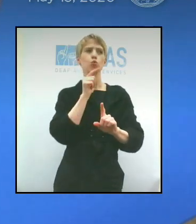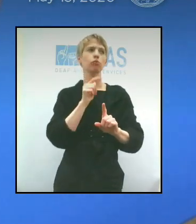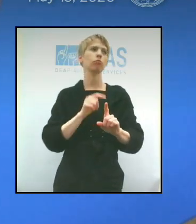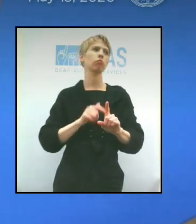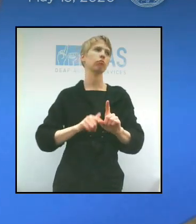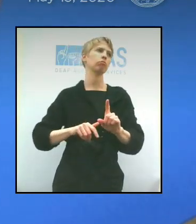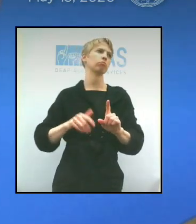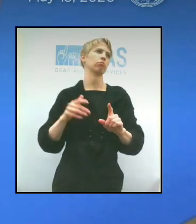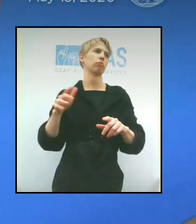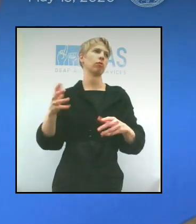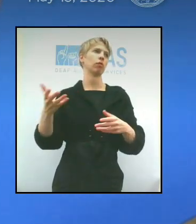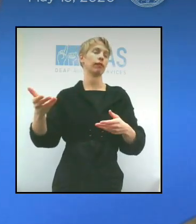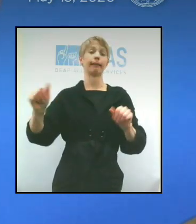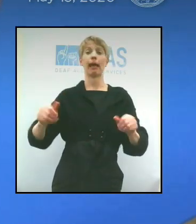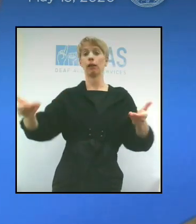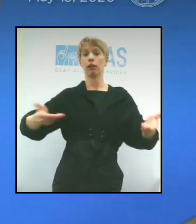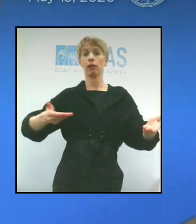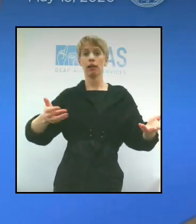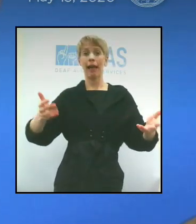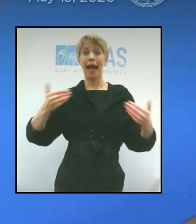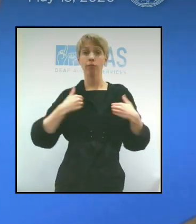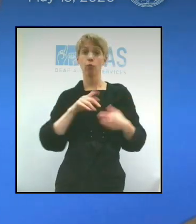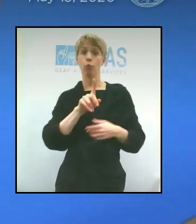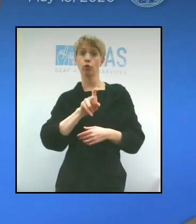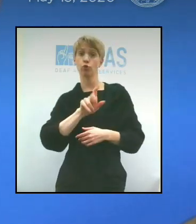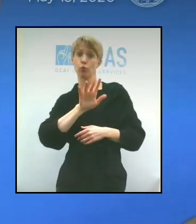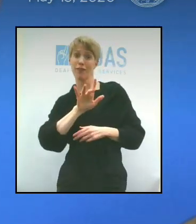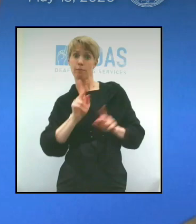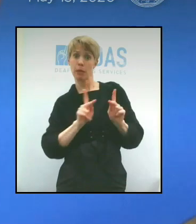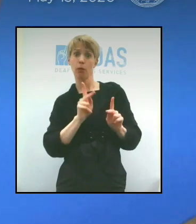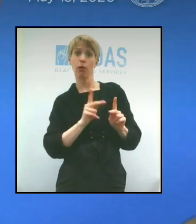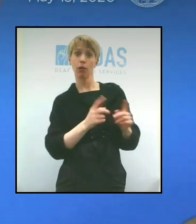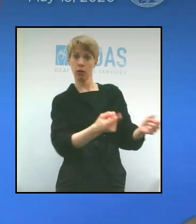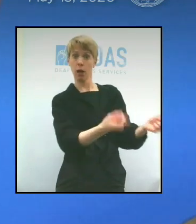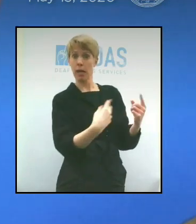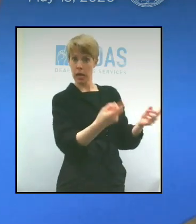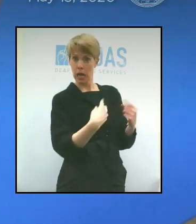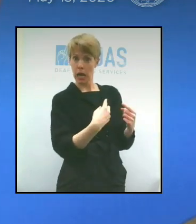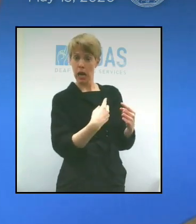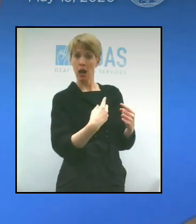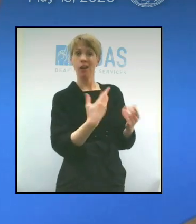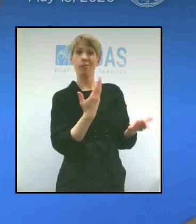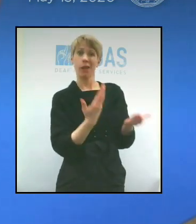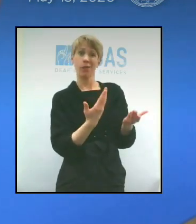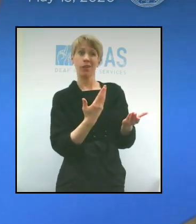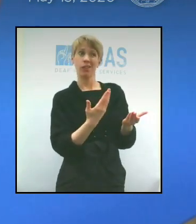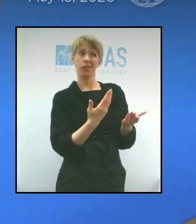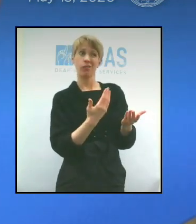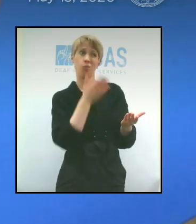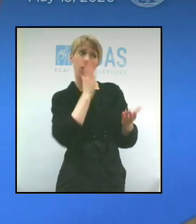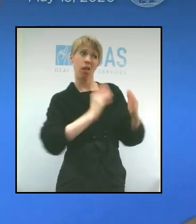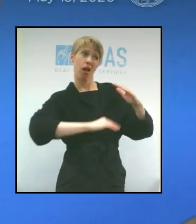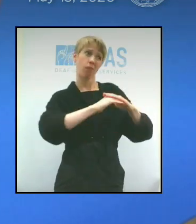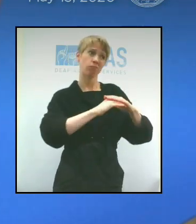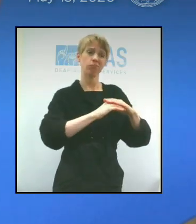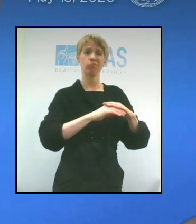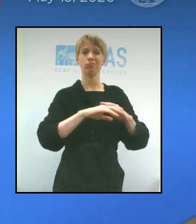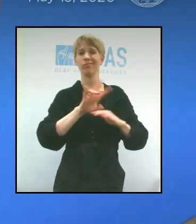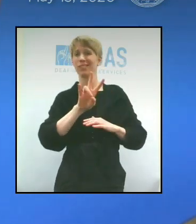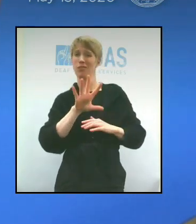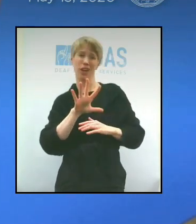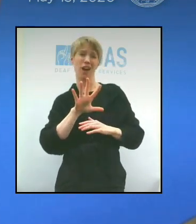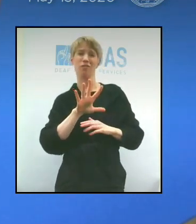125 people, they may be required to be at 50% capacity depending on the size of their facility and what they do. So we do